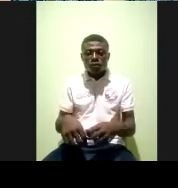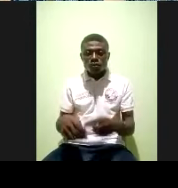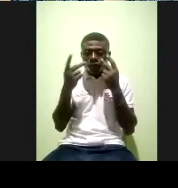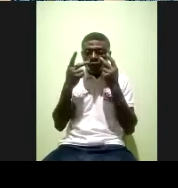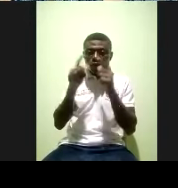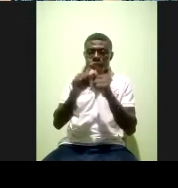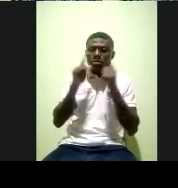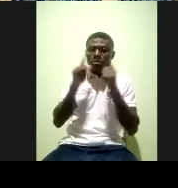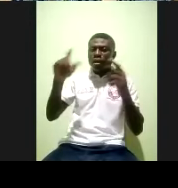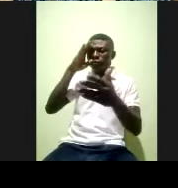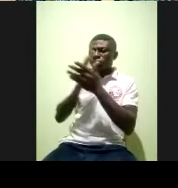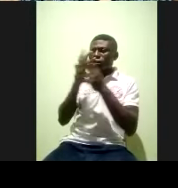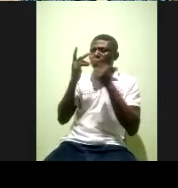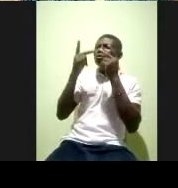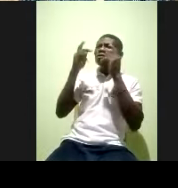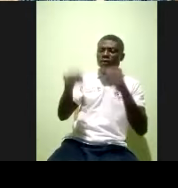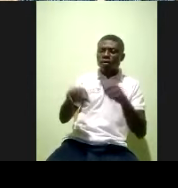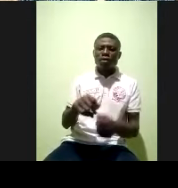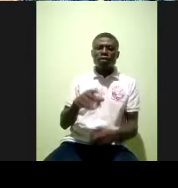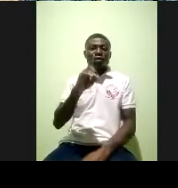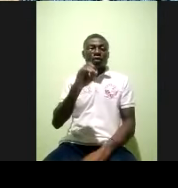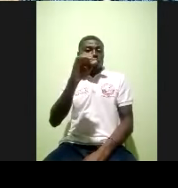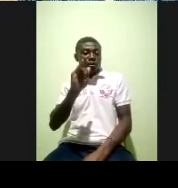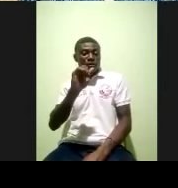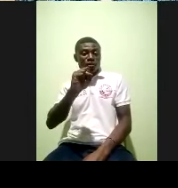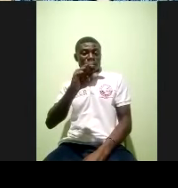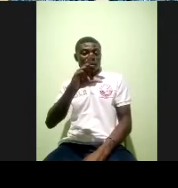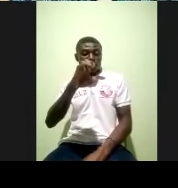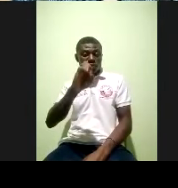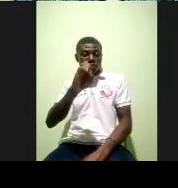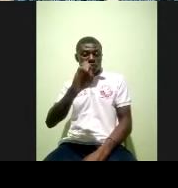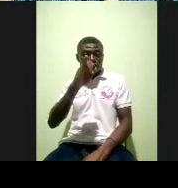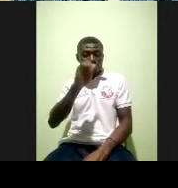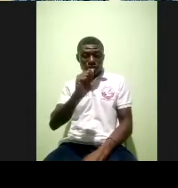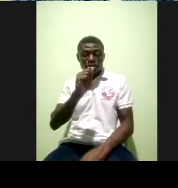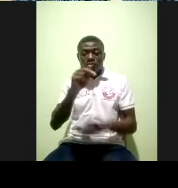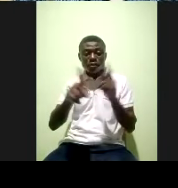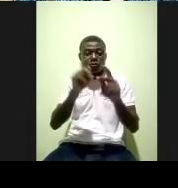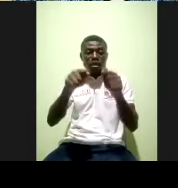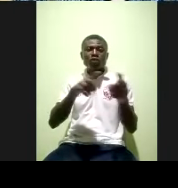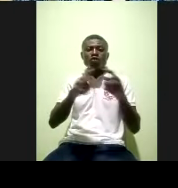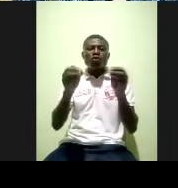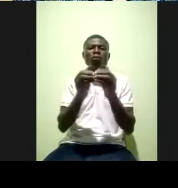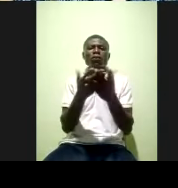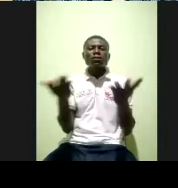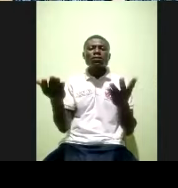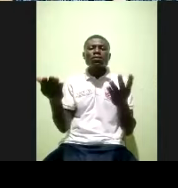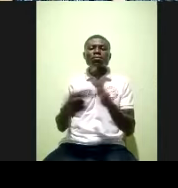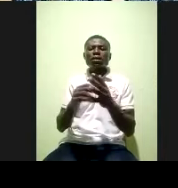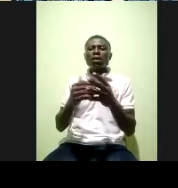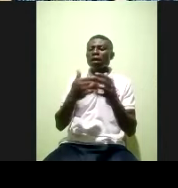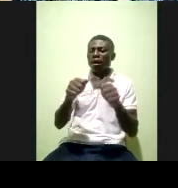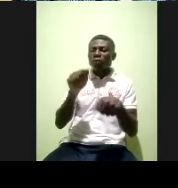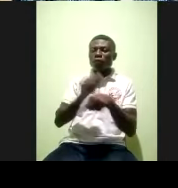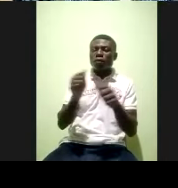picture. Dyslexic people can do a lot of things. They just might do them in a different way to how others would,